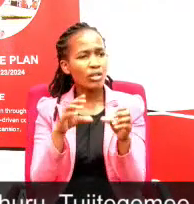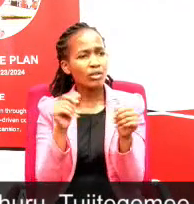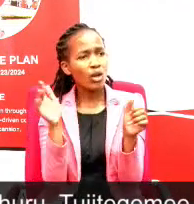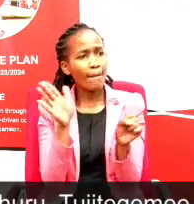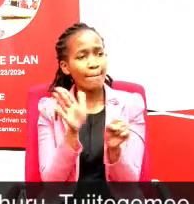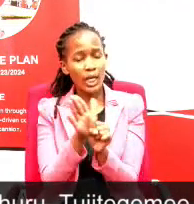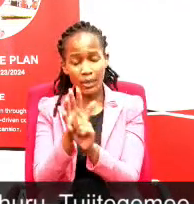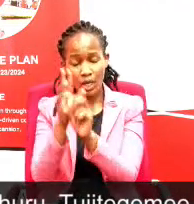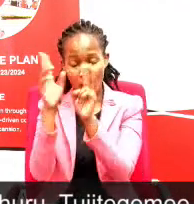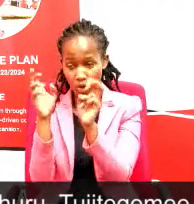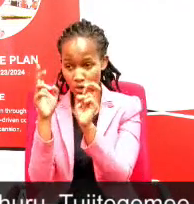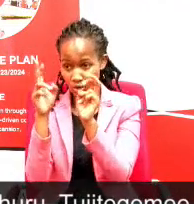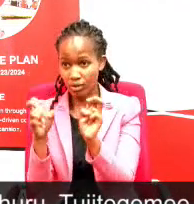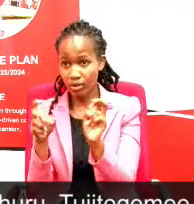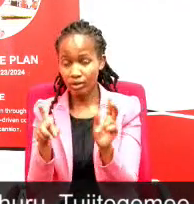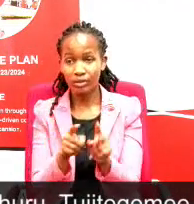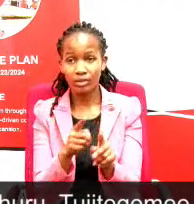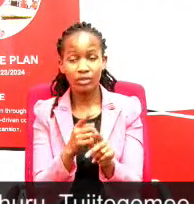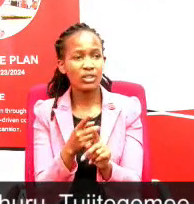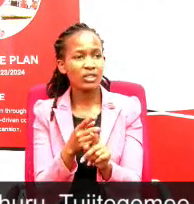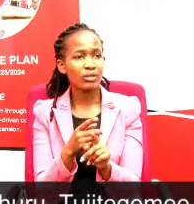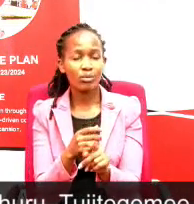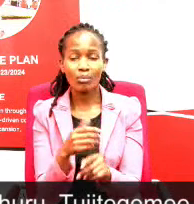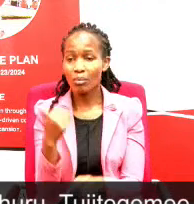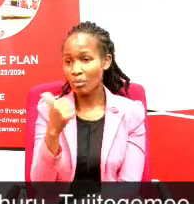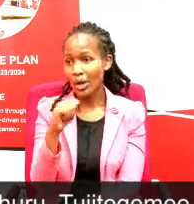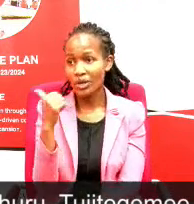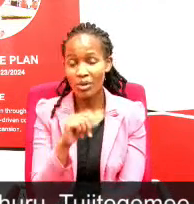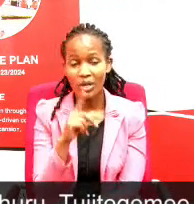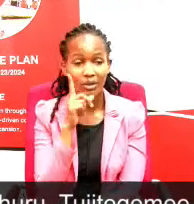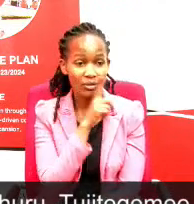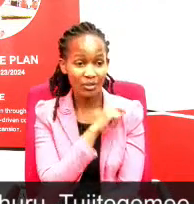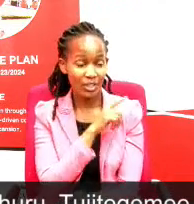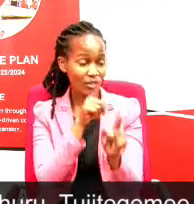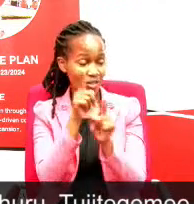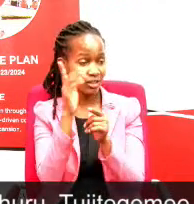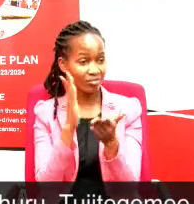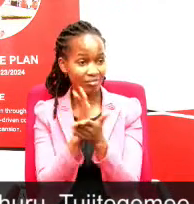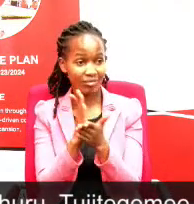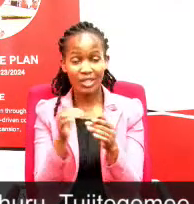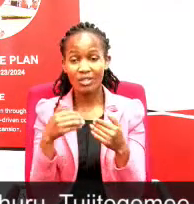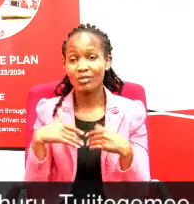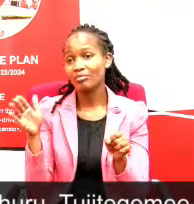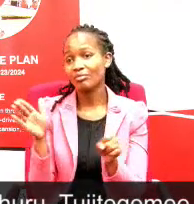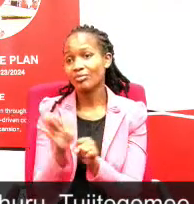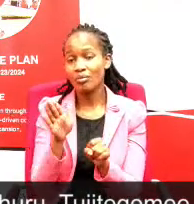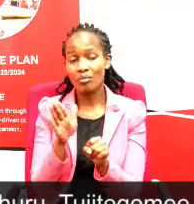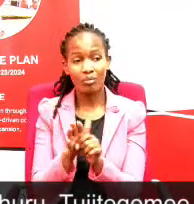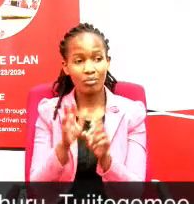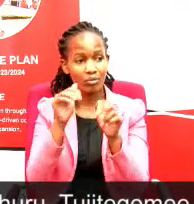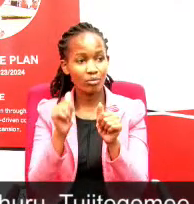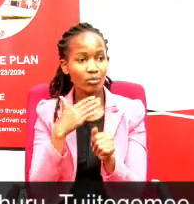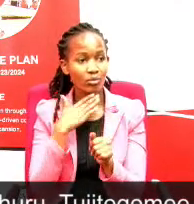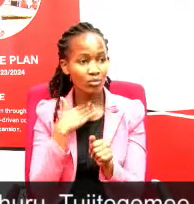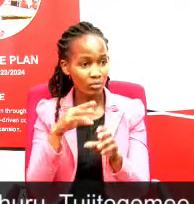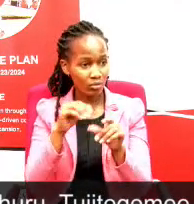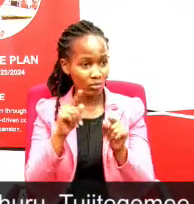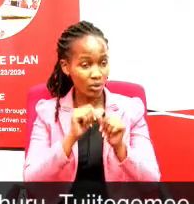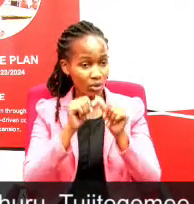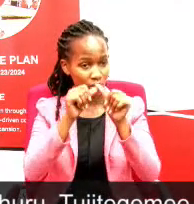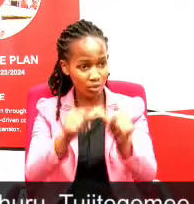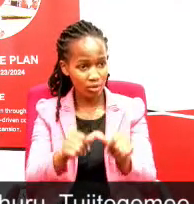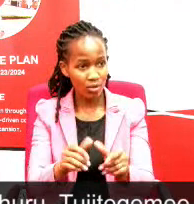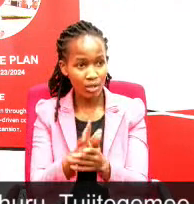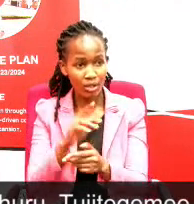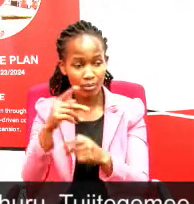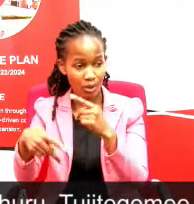many issues, we are far from finishing the journey. There are still many issues to be dealt with, and so we want to continue with